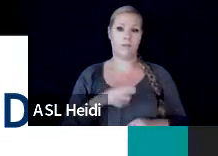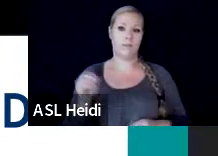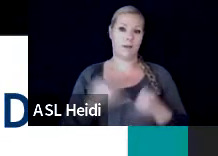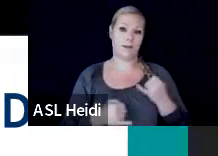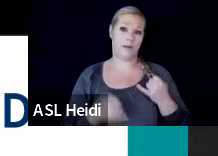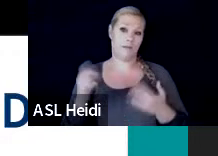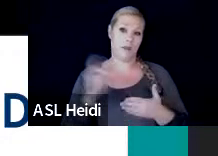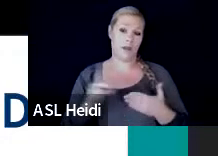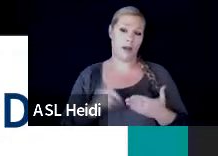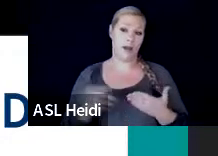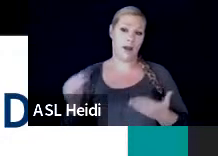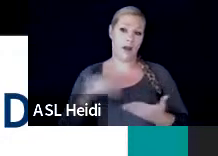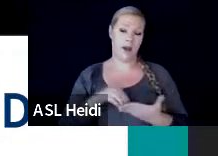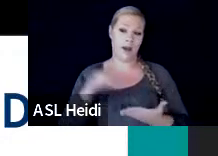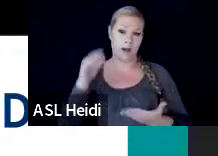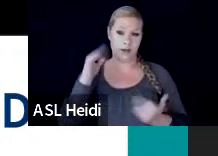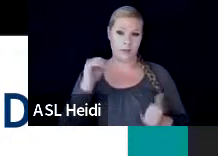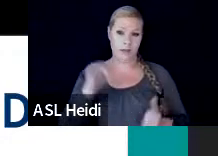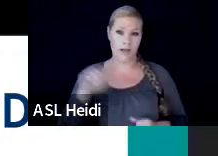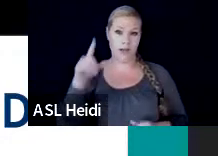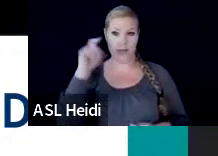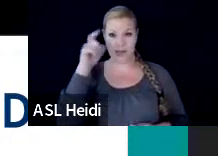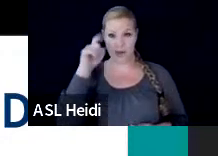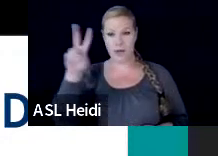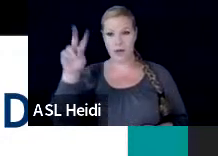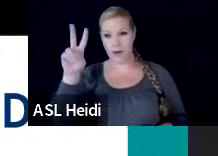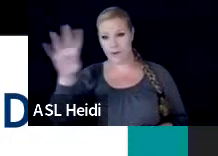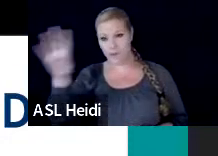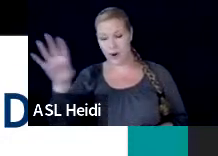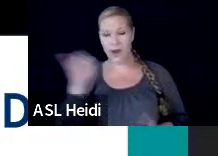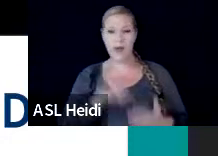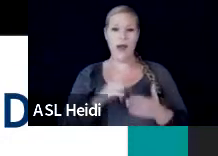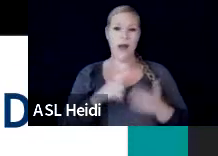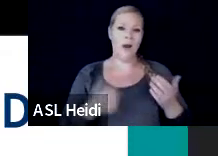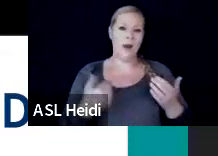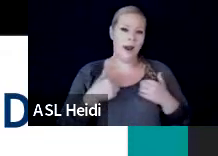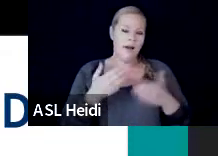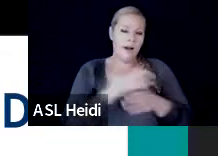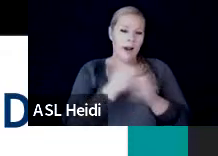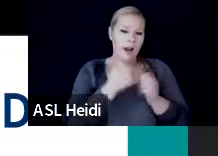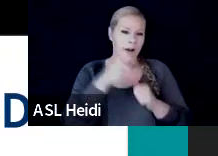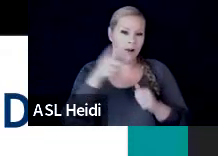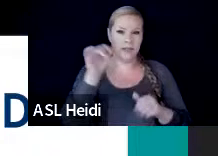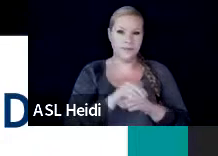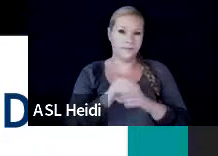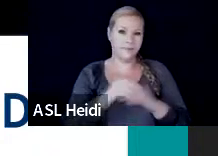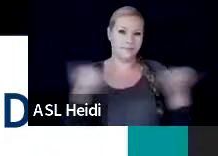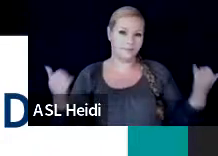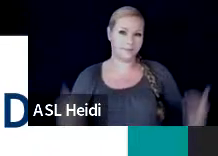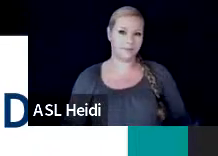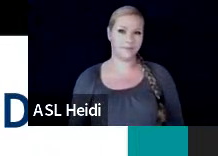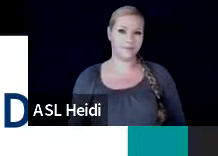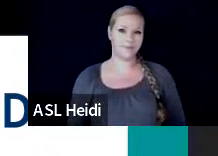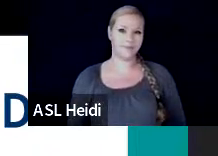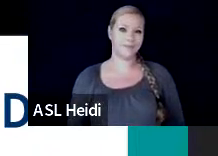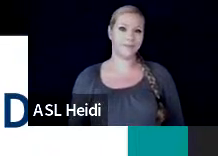again, expected in summer of 24. And that's what we have for share with you tonight on the improvements.